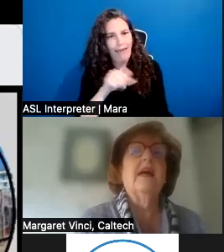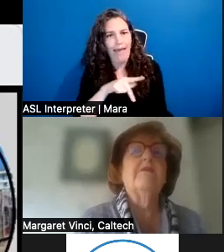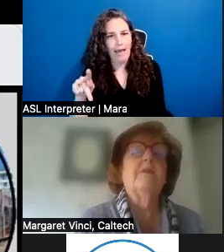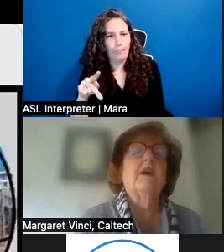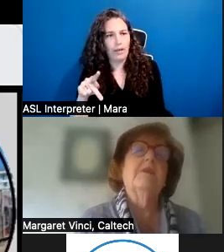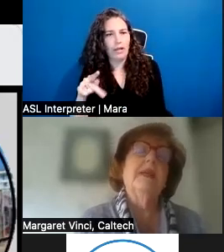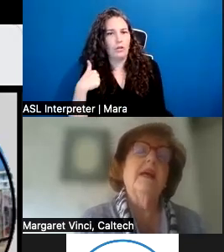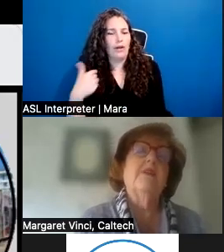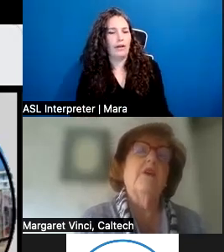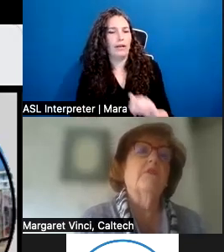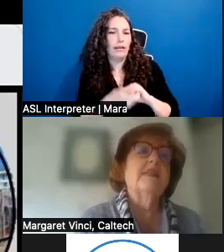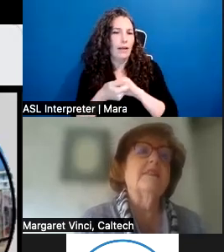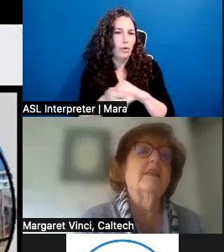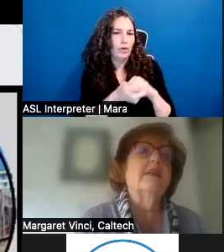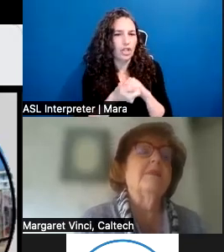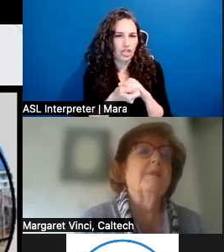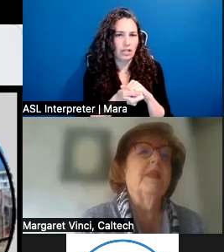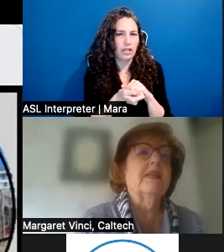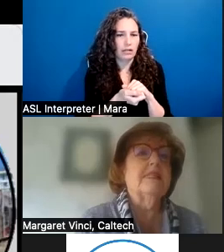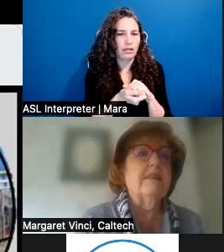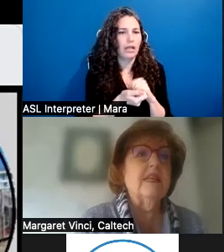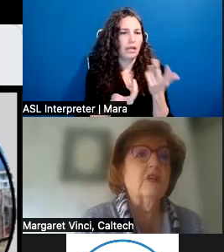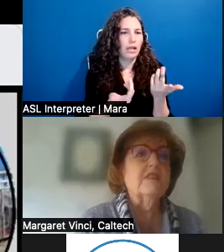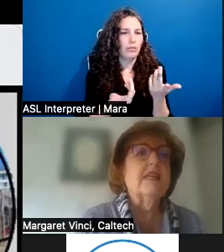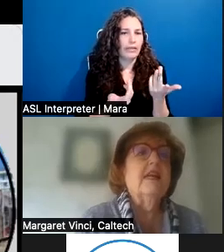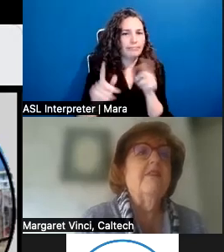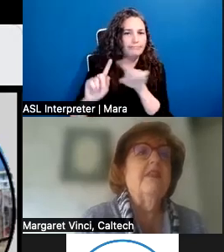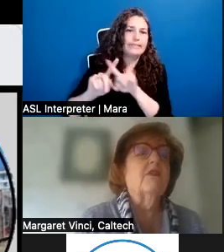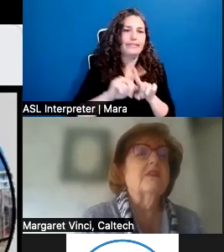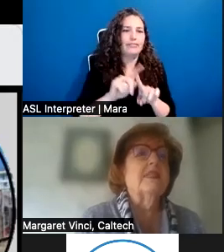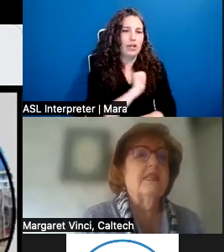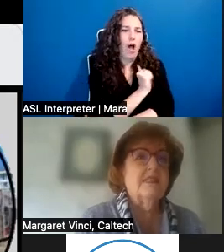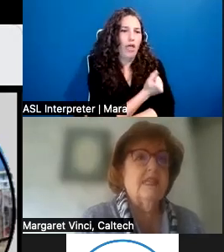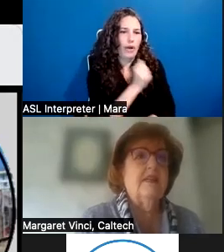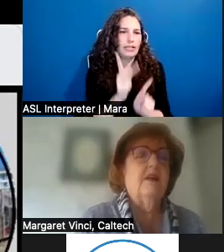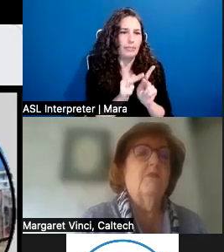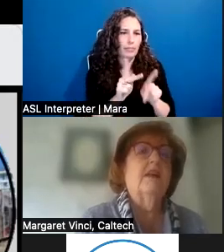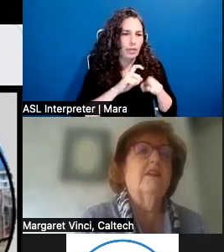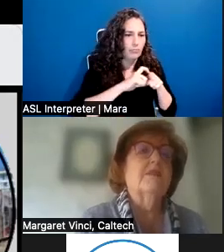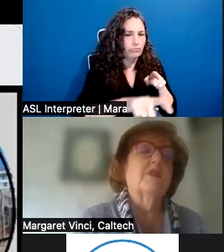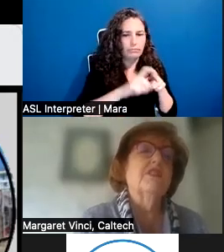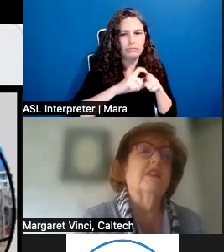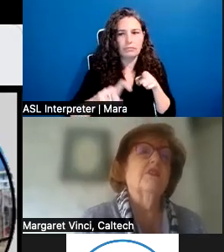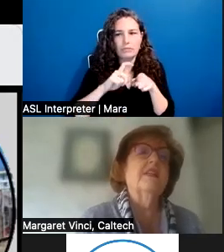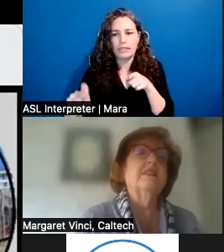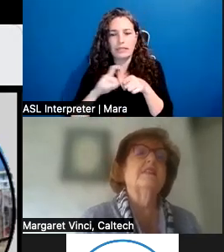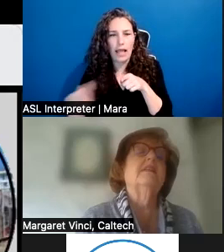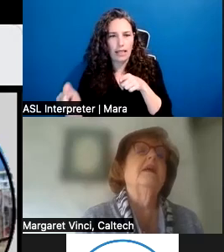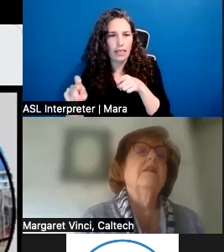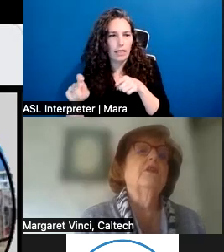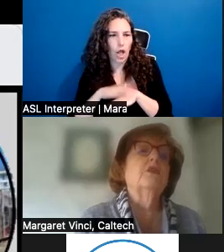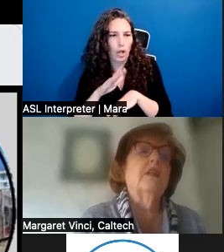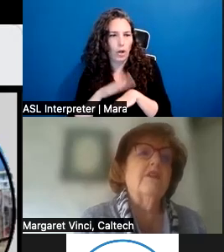we have authorized people that can send the alert. And that, of course, is the Wireless Emergency Alerting